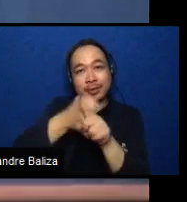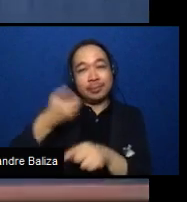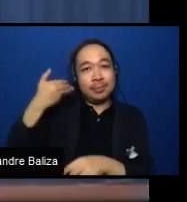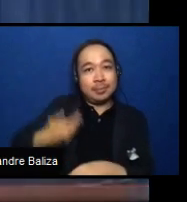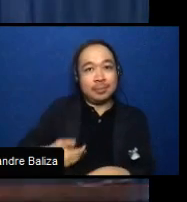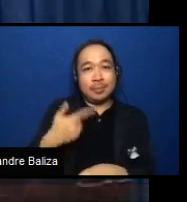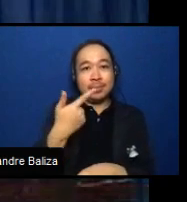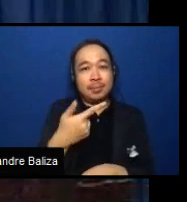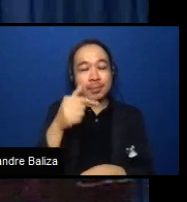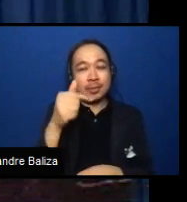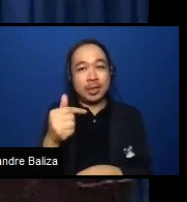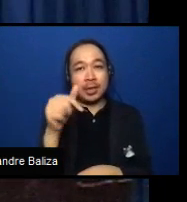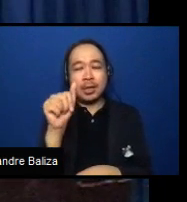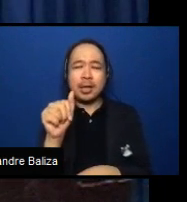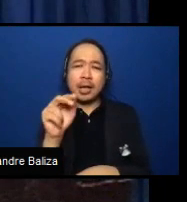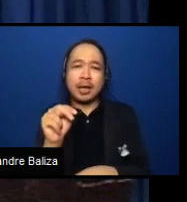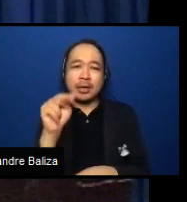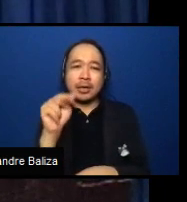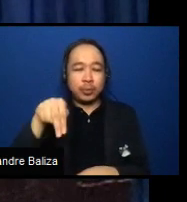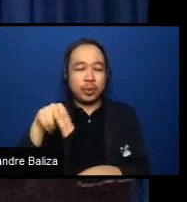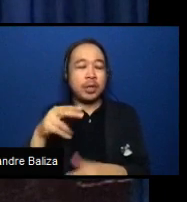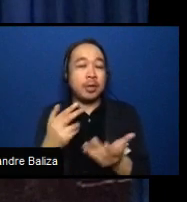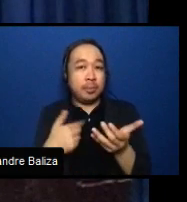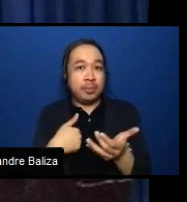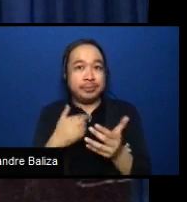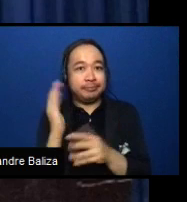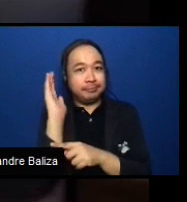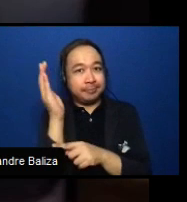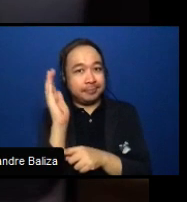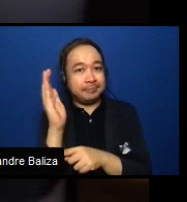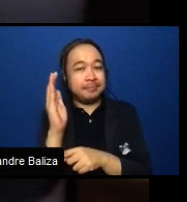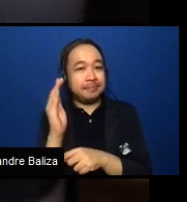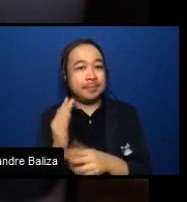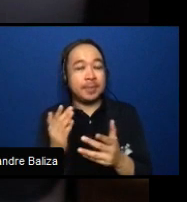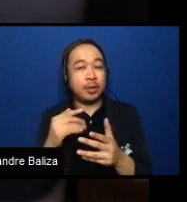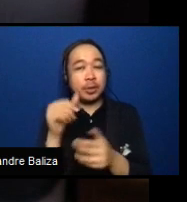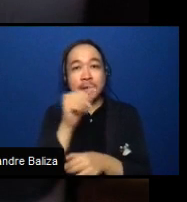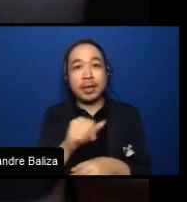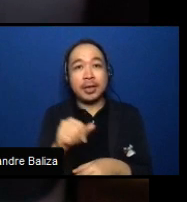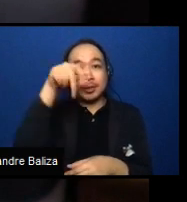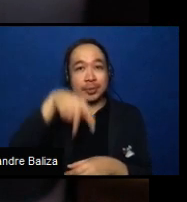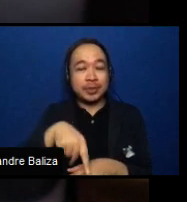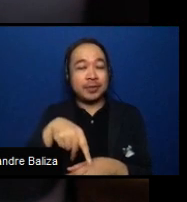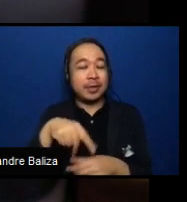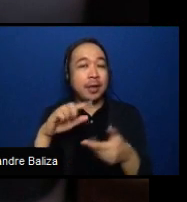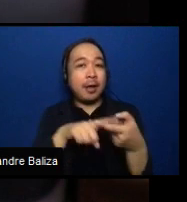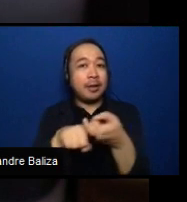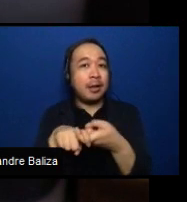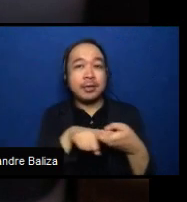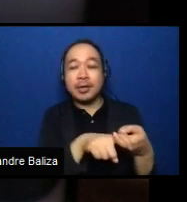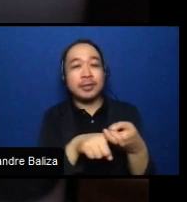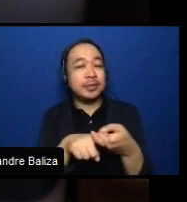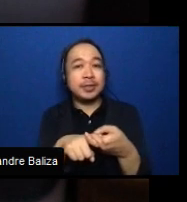Gurung, and I am making this intervention on behalf of the Asia Pacific Alliance for Sexual and Reproductive Health and